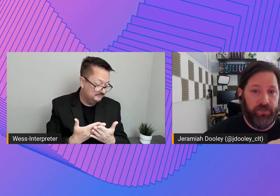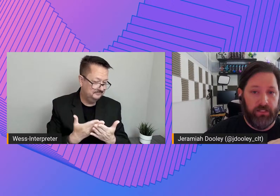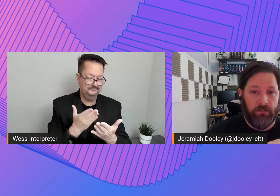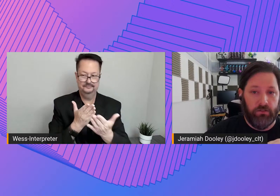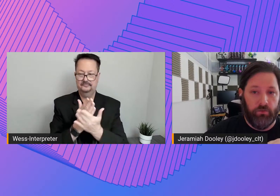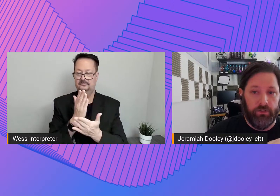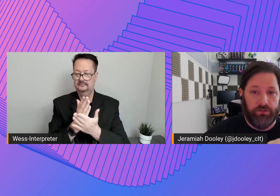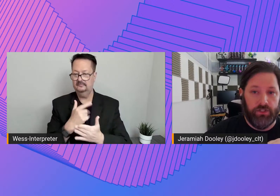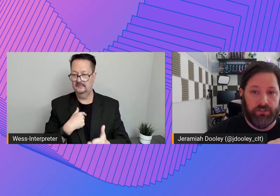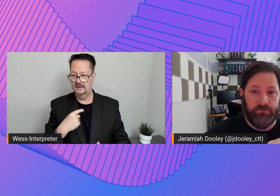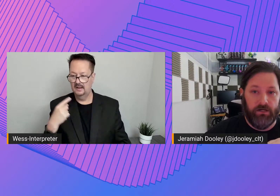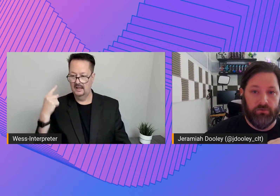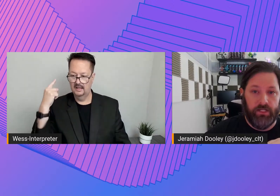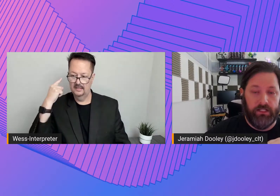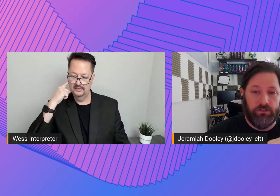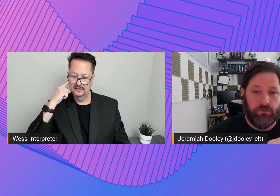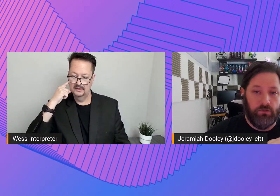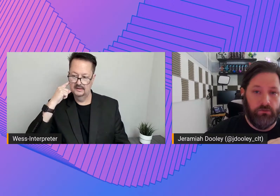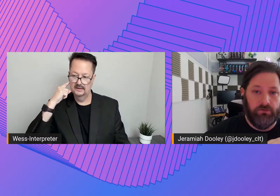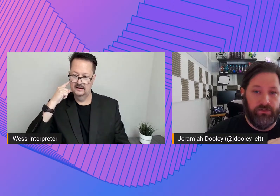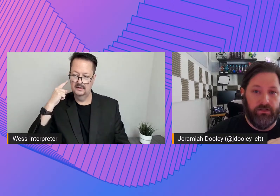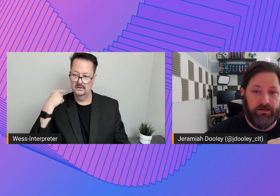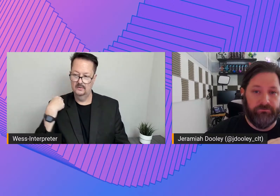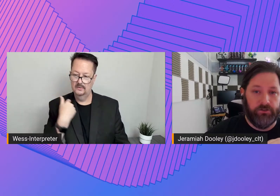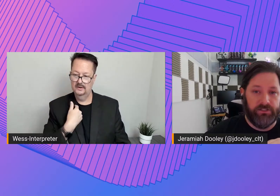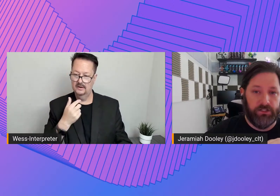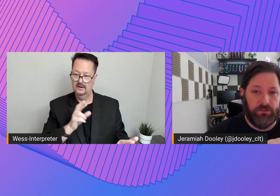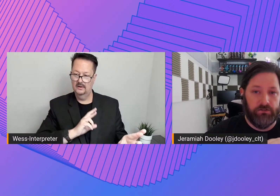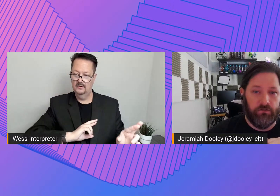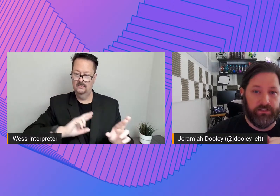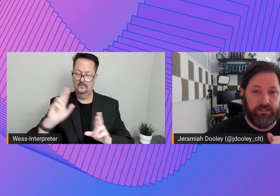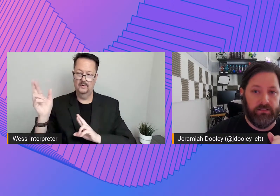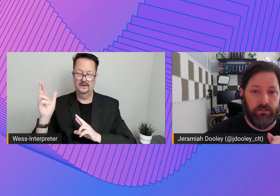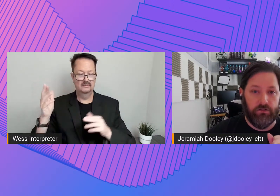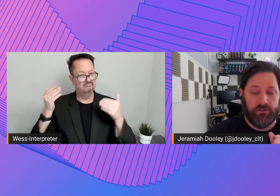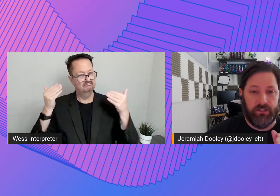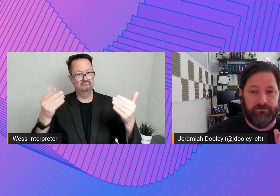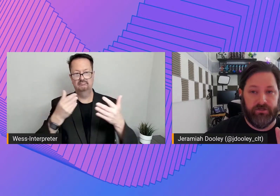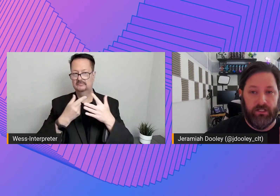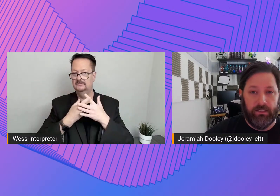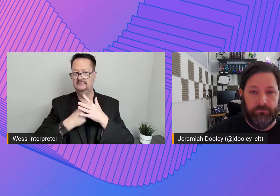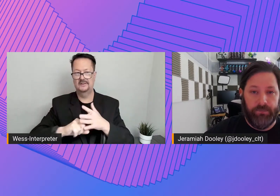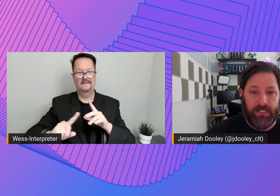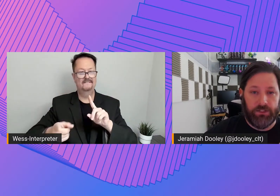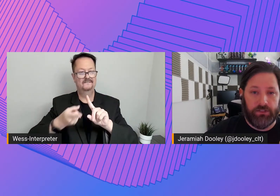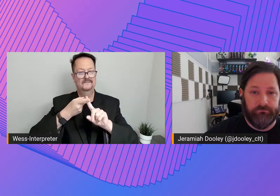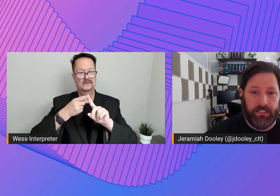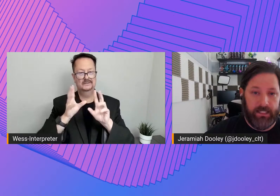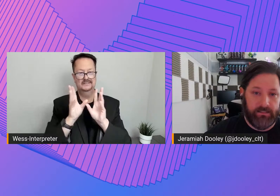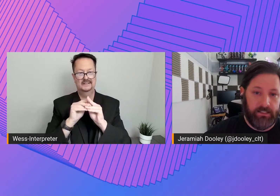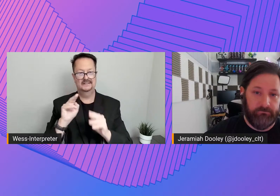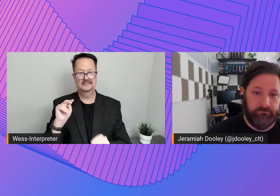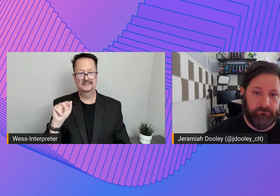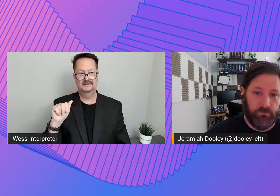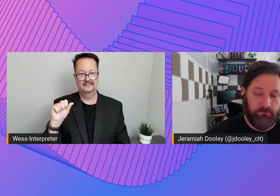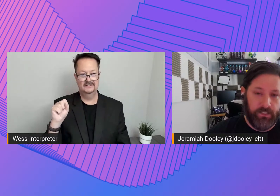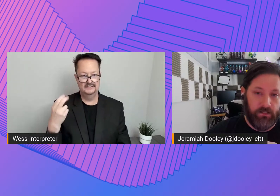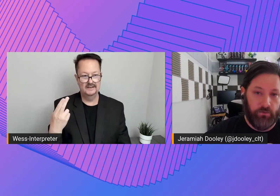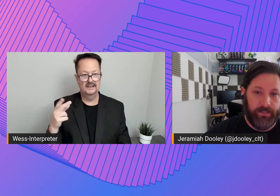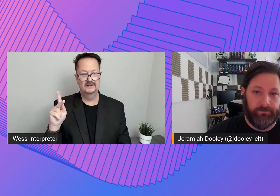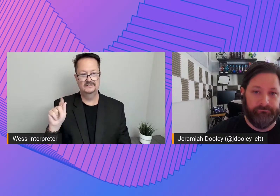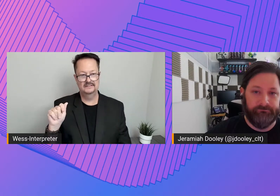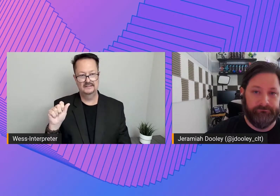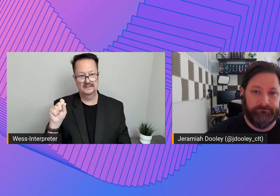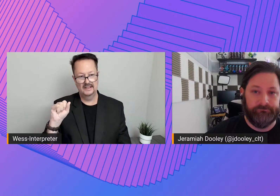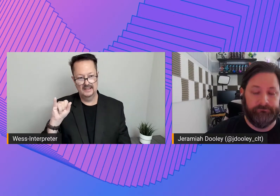I think we are just about ready to move into that first session, so let's get to the good stuff. Maish, Casey, take